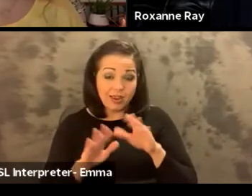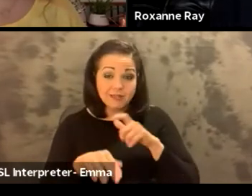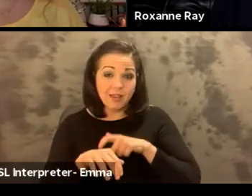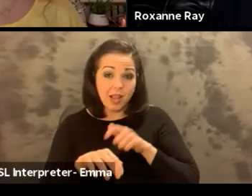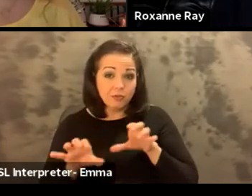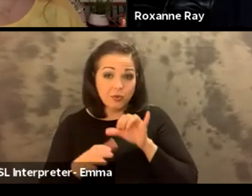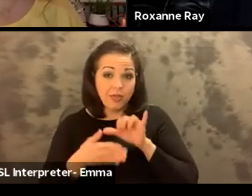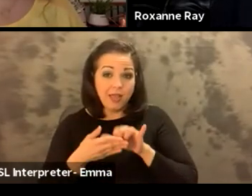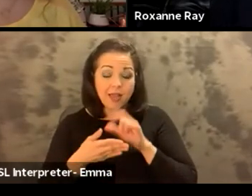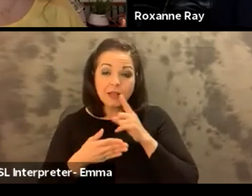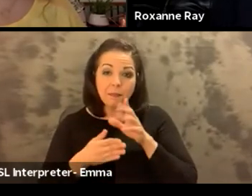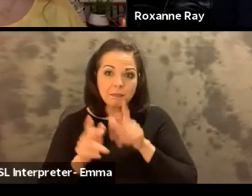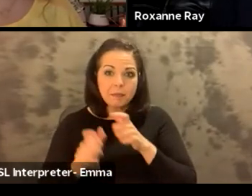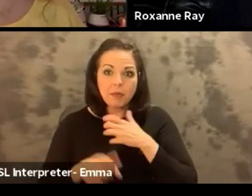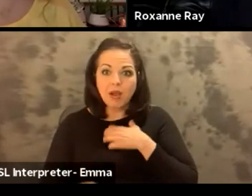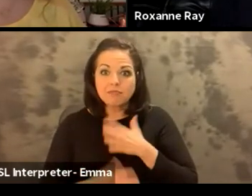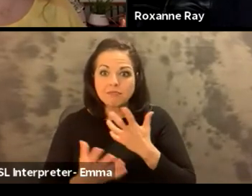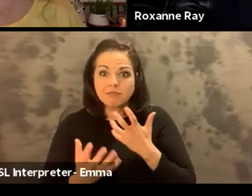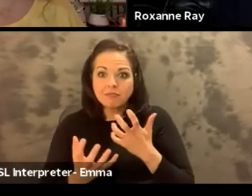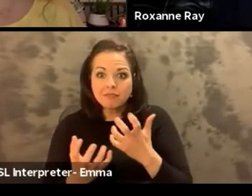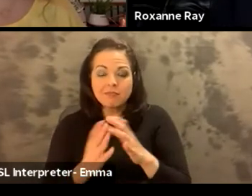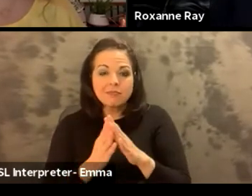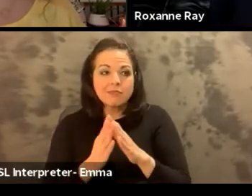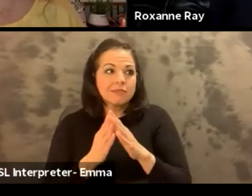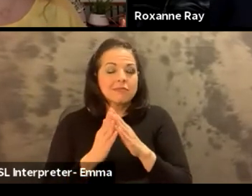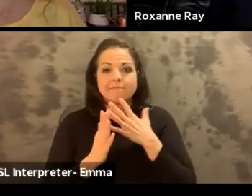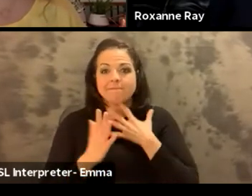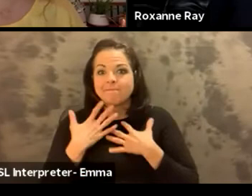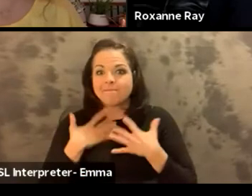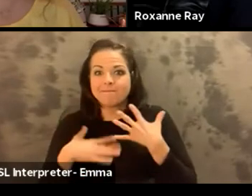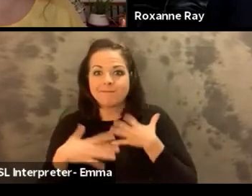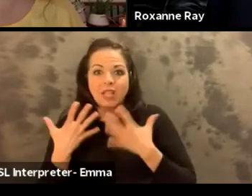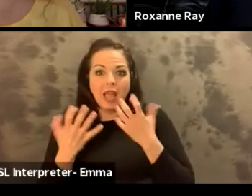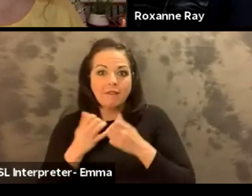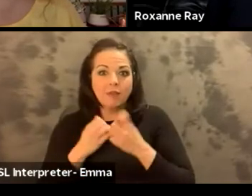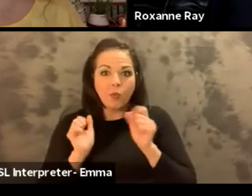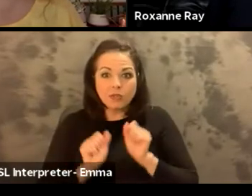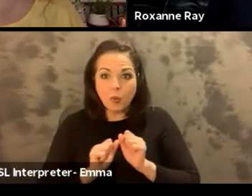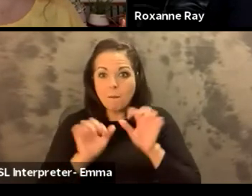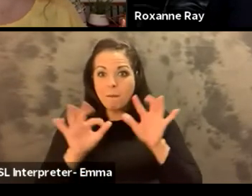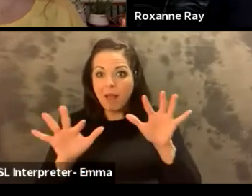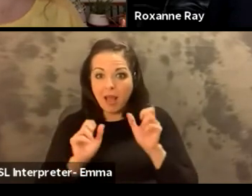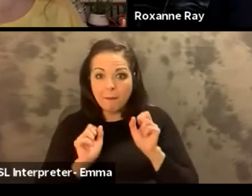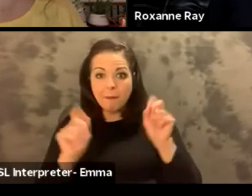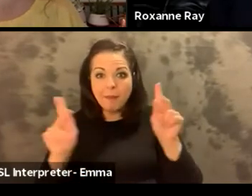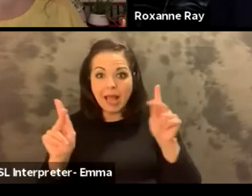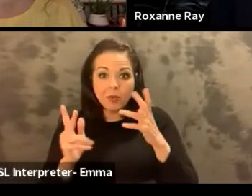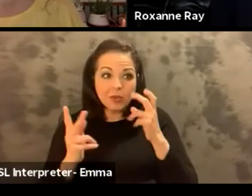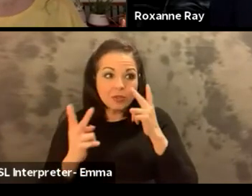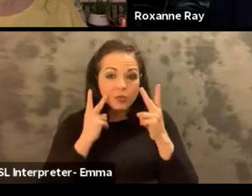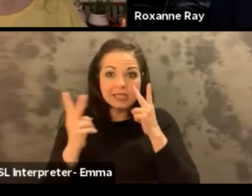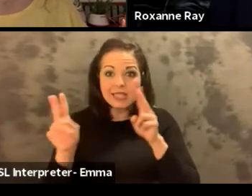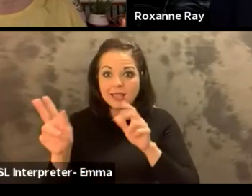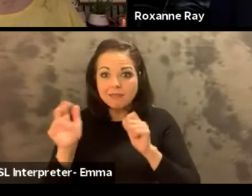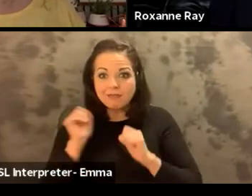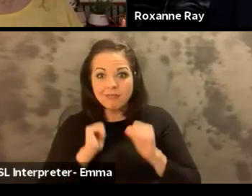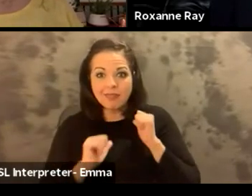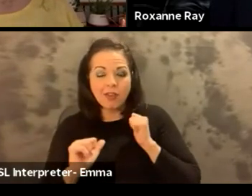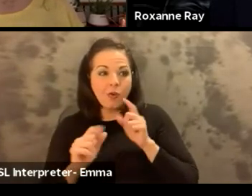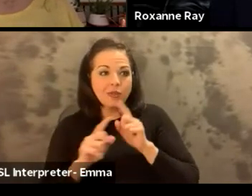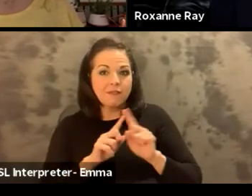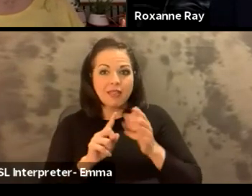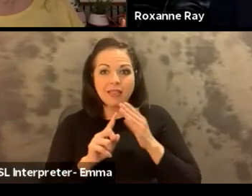are hungry for art in general. Everyone wants to go back. Everyone wants to go see things. And I think if we just